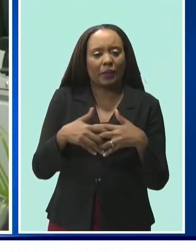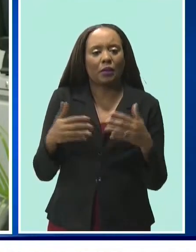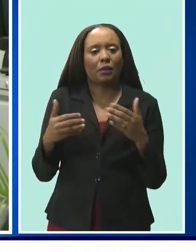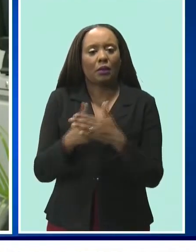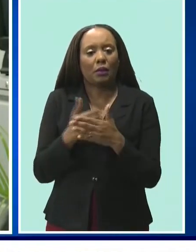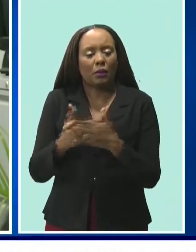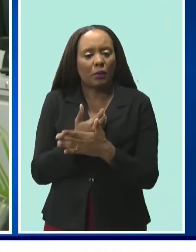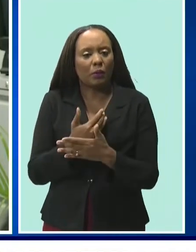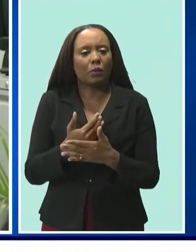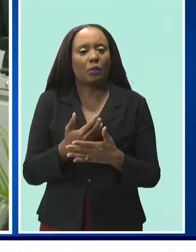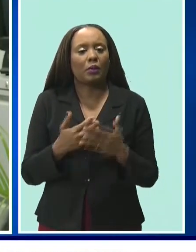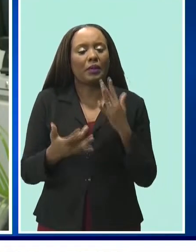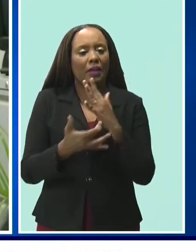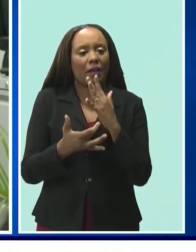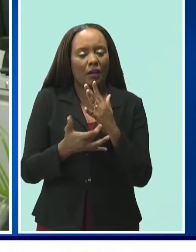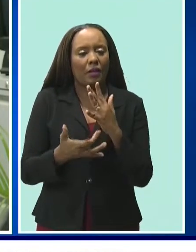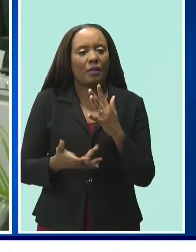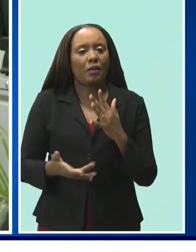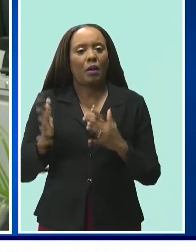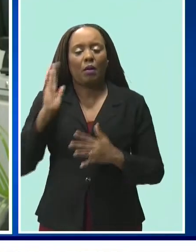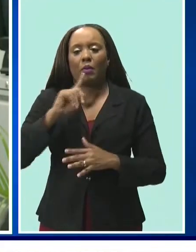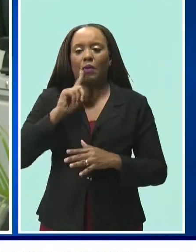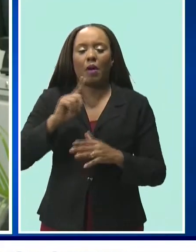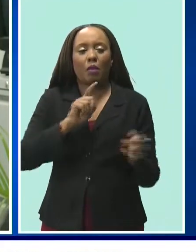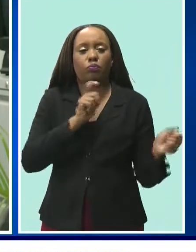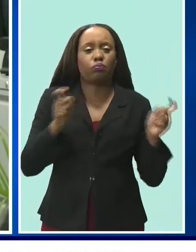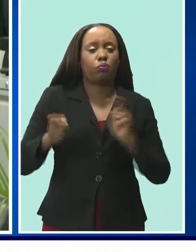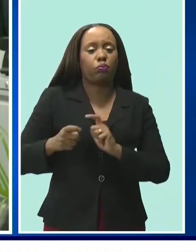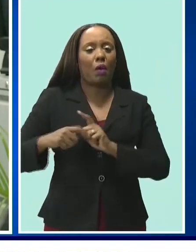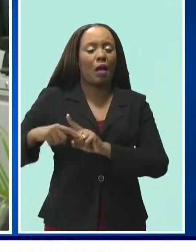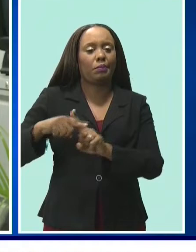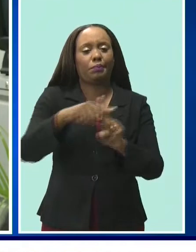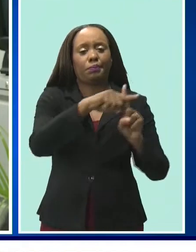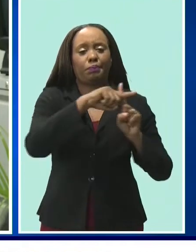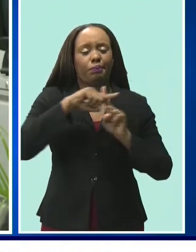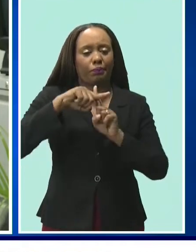going to be disruptive, positive disruption.